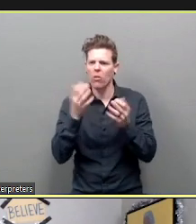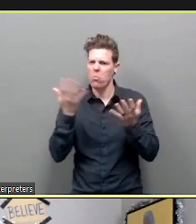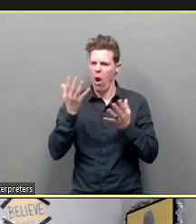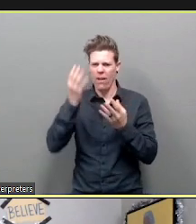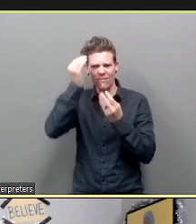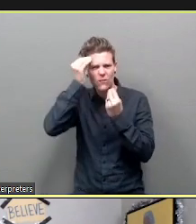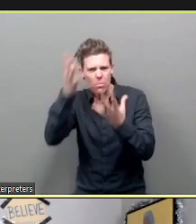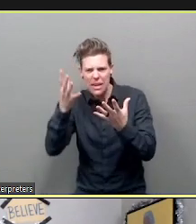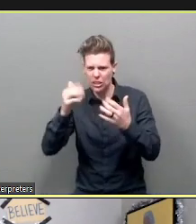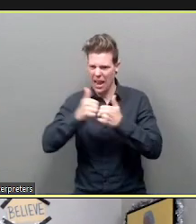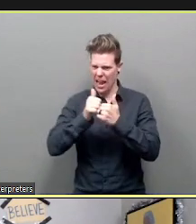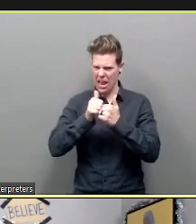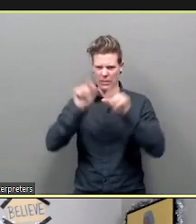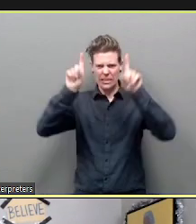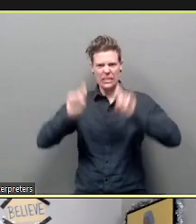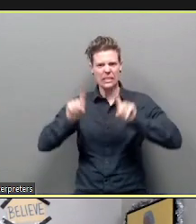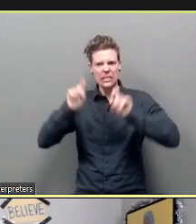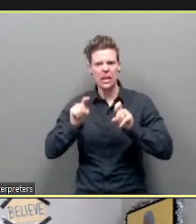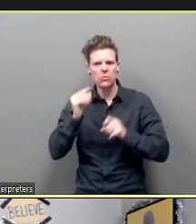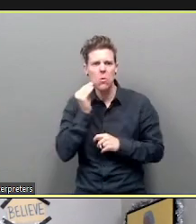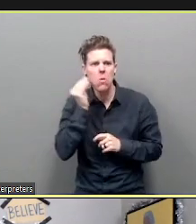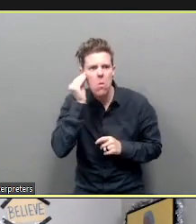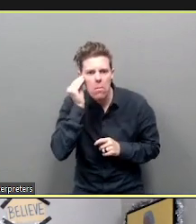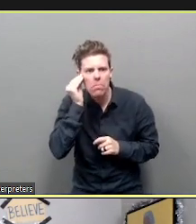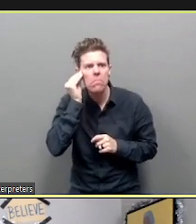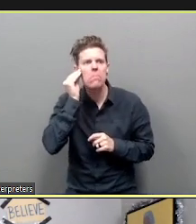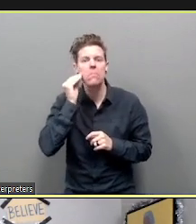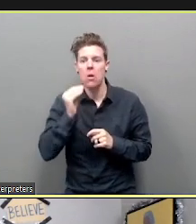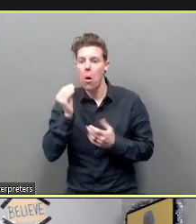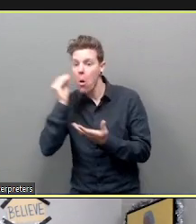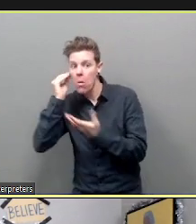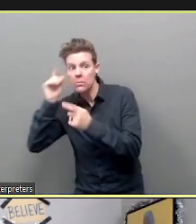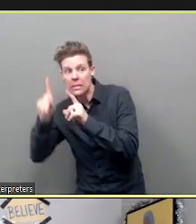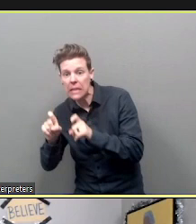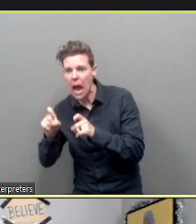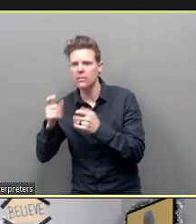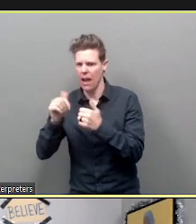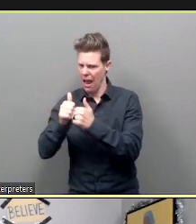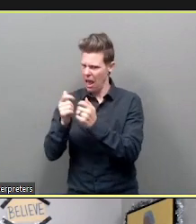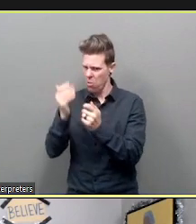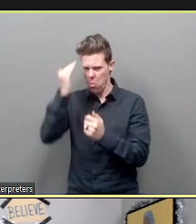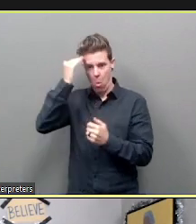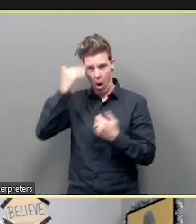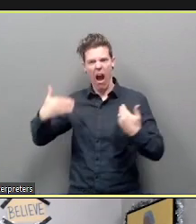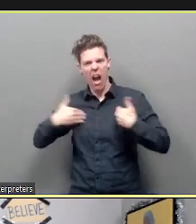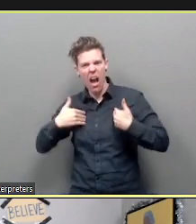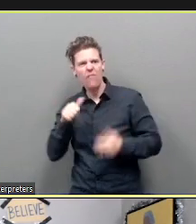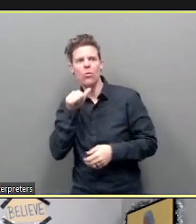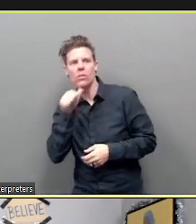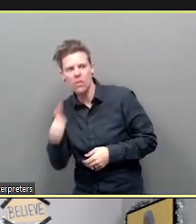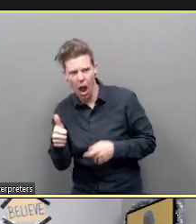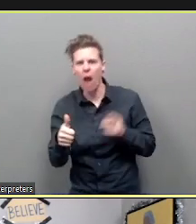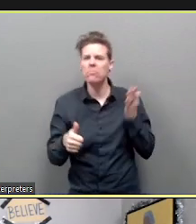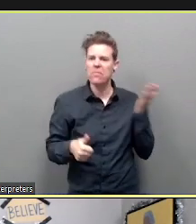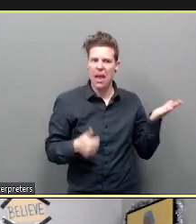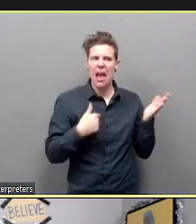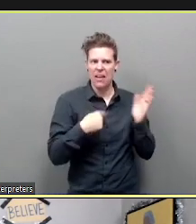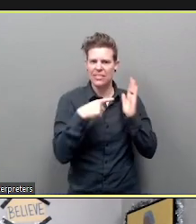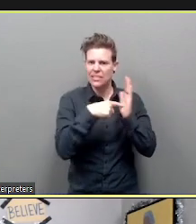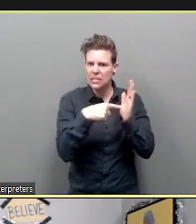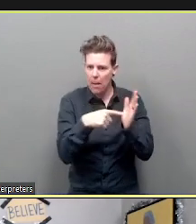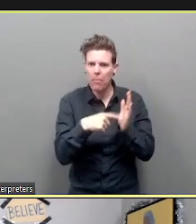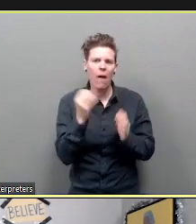a home test result. I will use the home test as an example, but I think many of us are